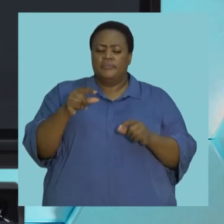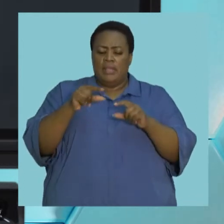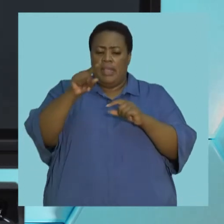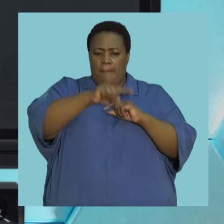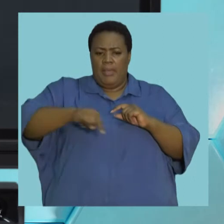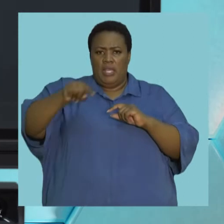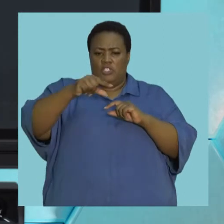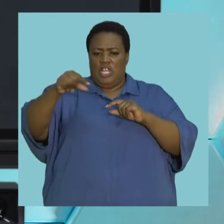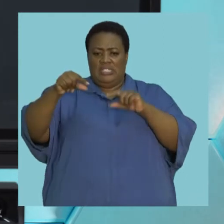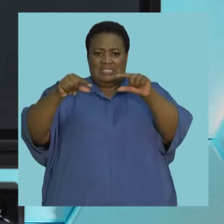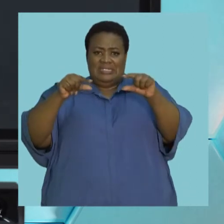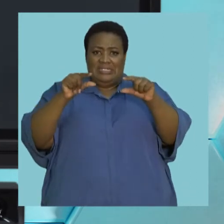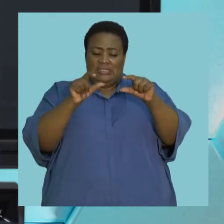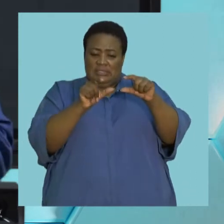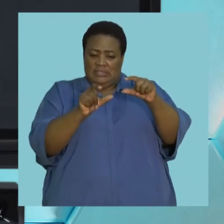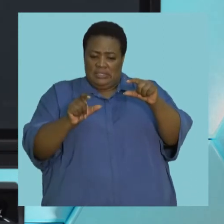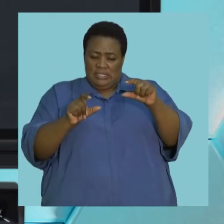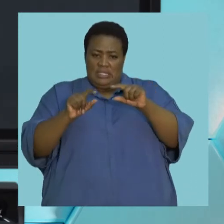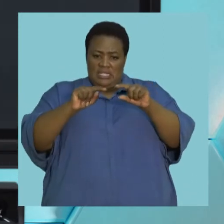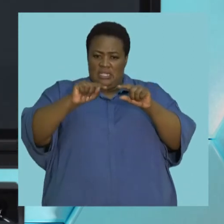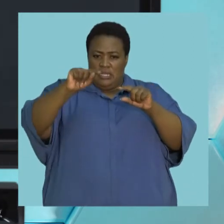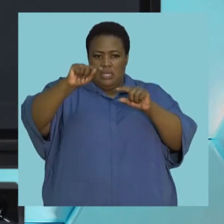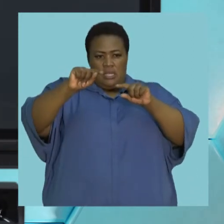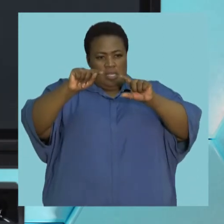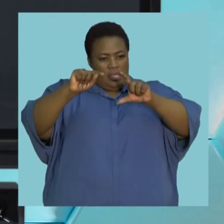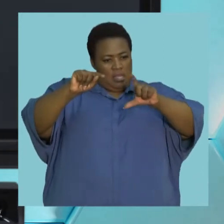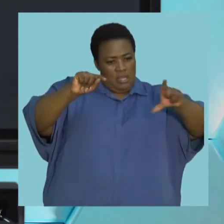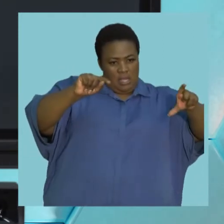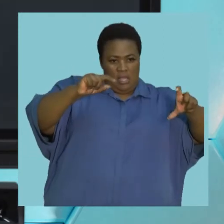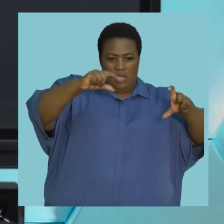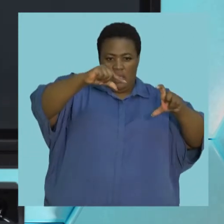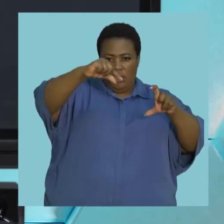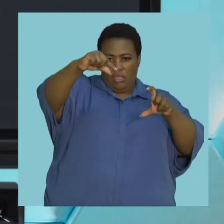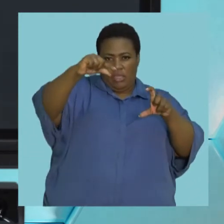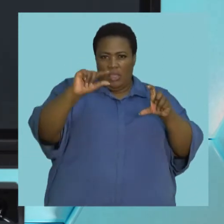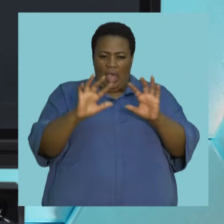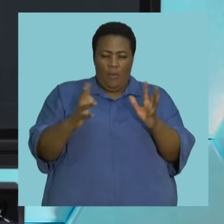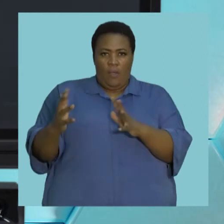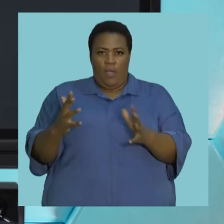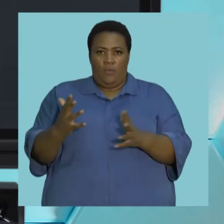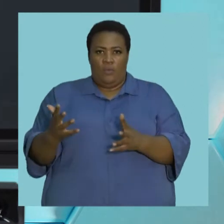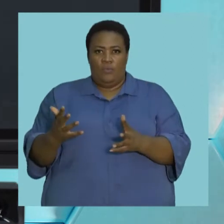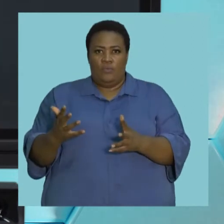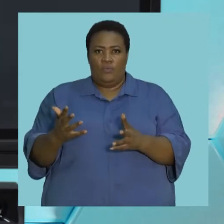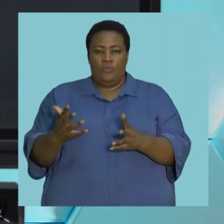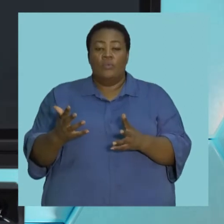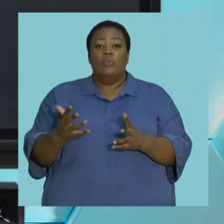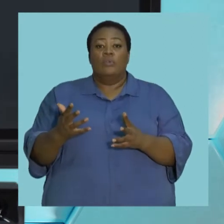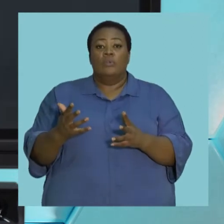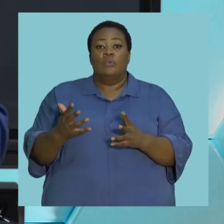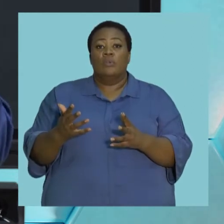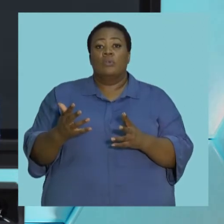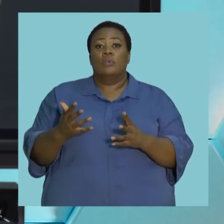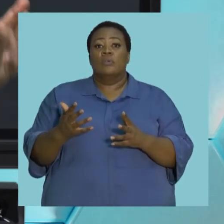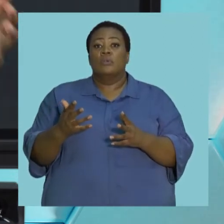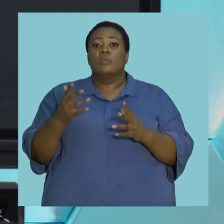mentioned, a pie chart is an illustration that shows you the proportion of substances or particles or properties that